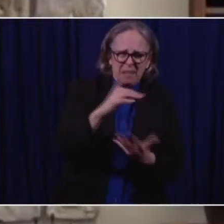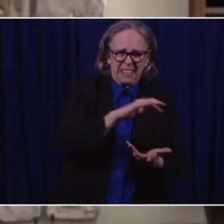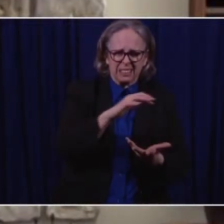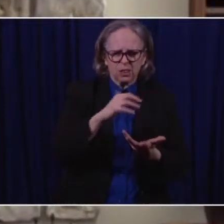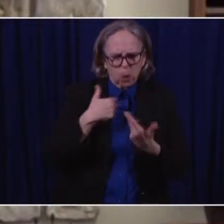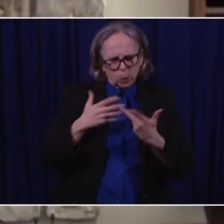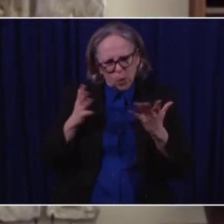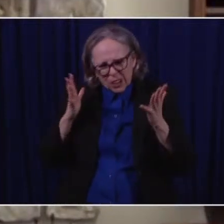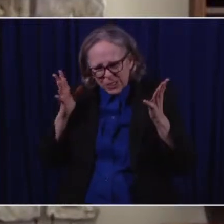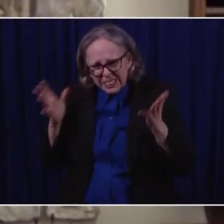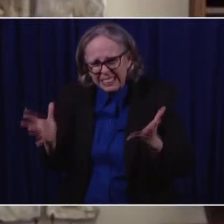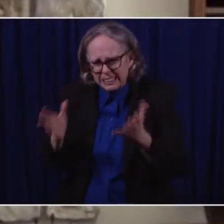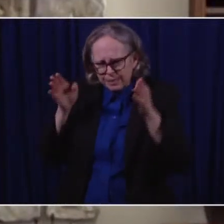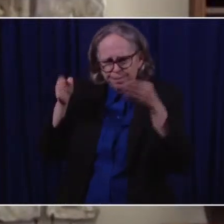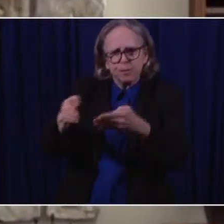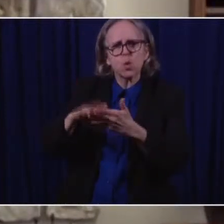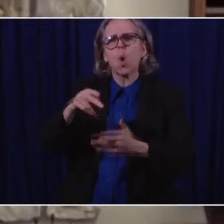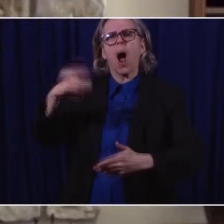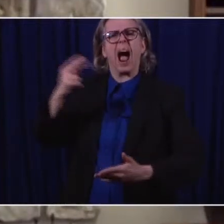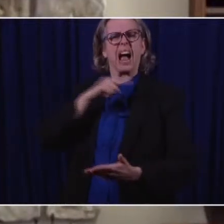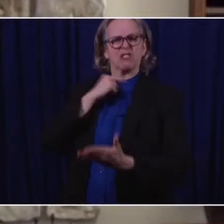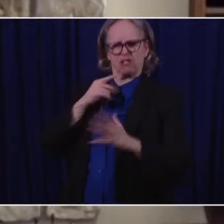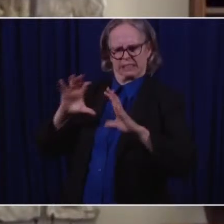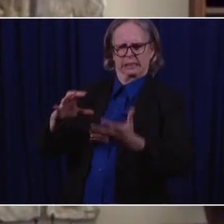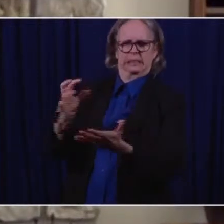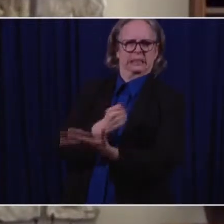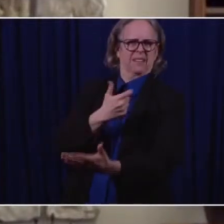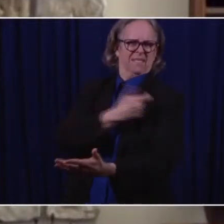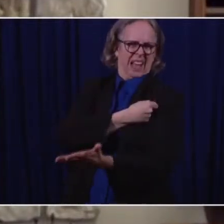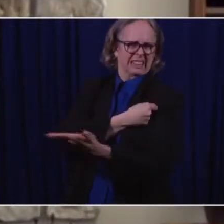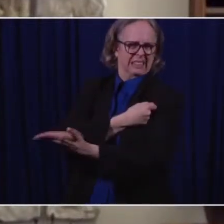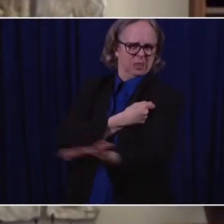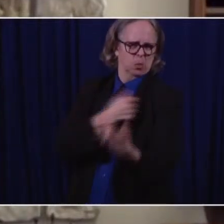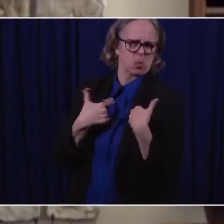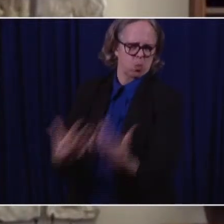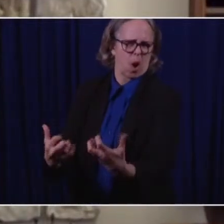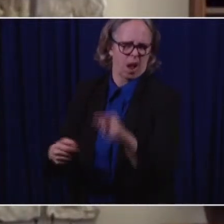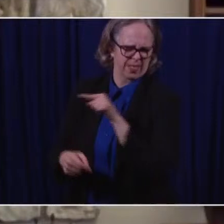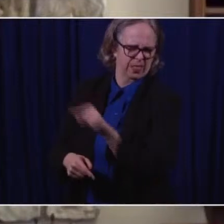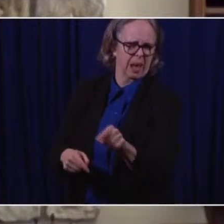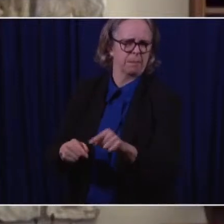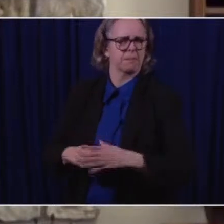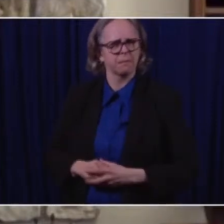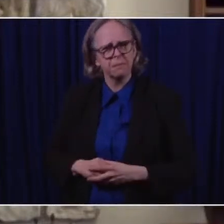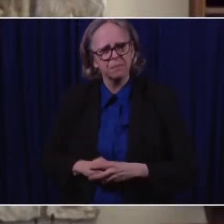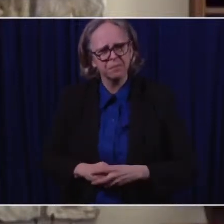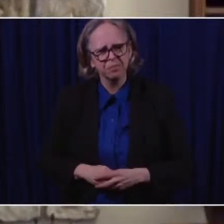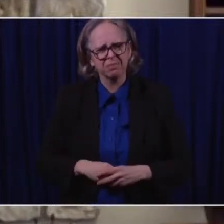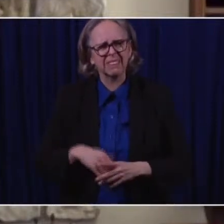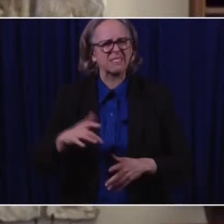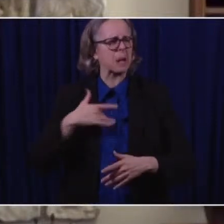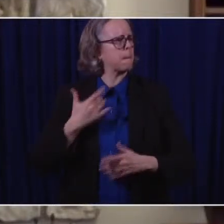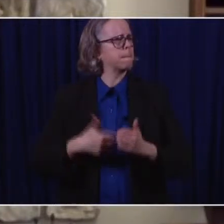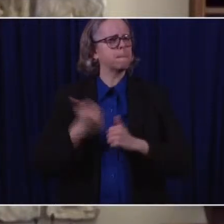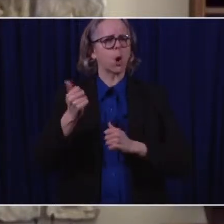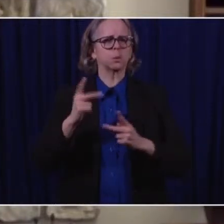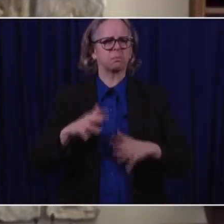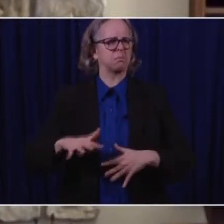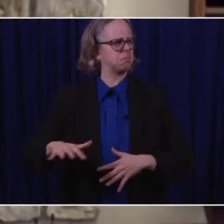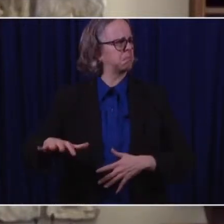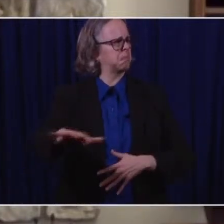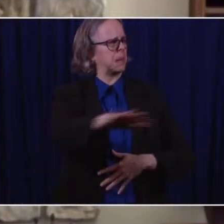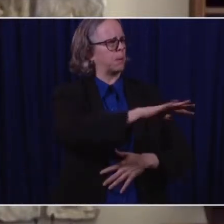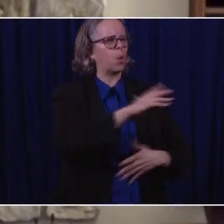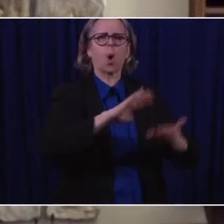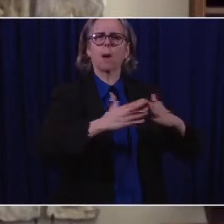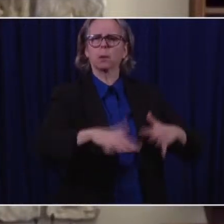the people who need to be covered the most. And I think most Ohioans will not want to be